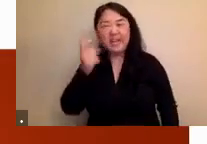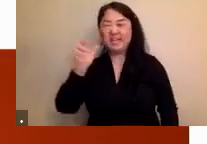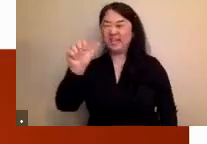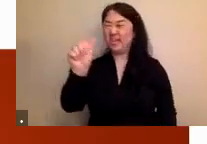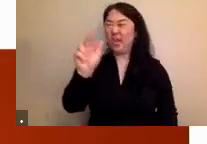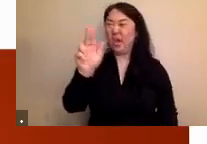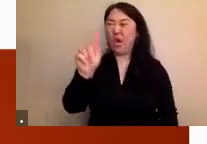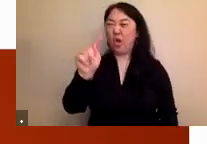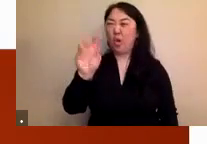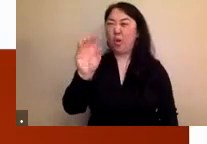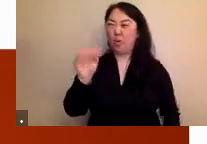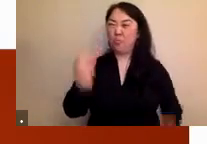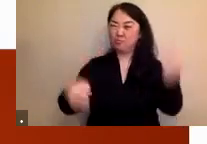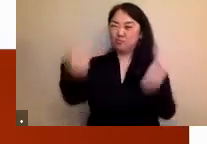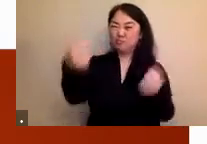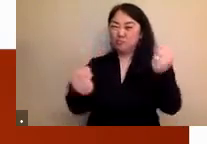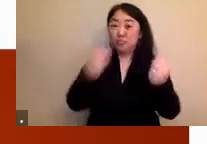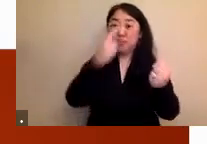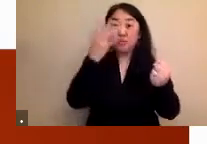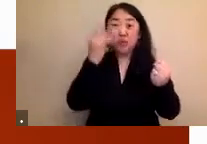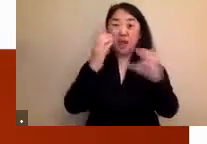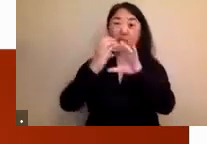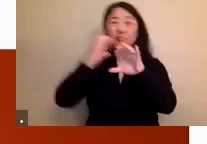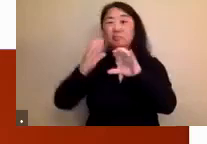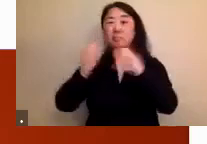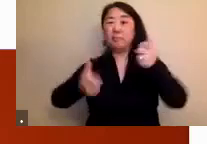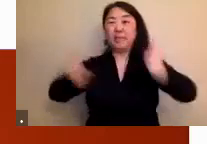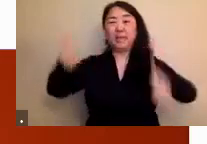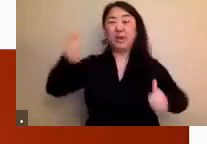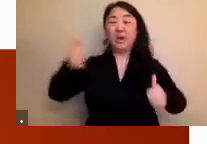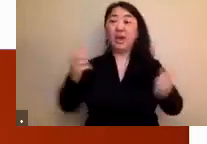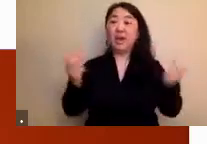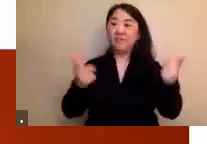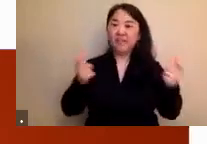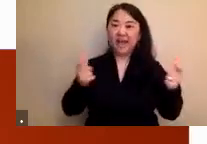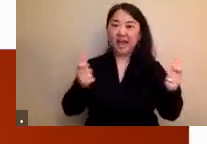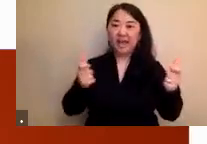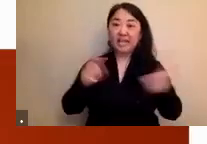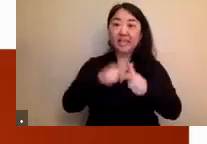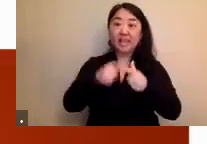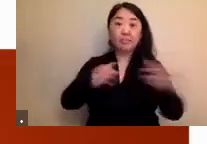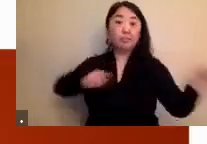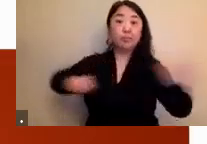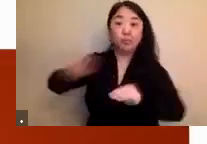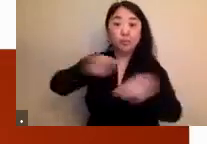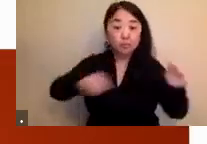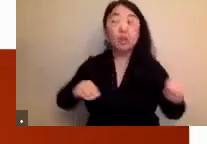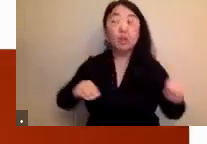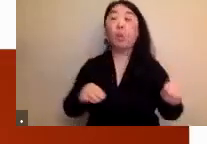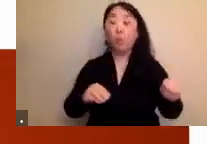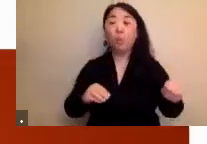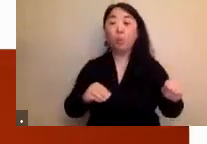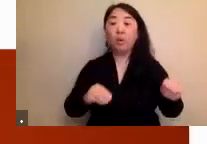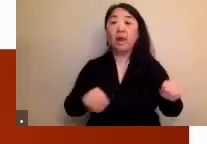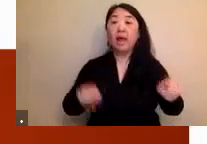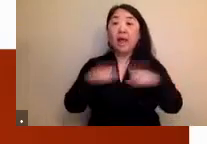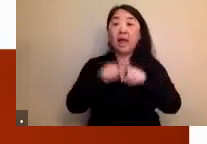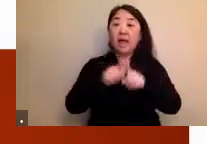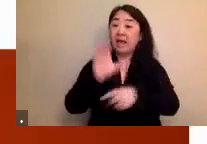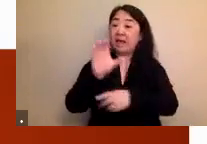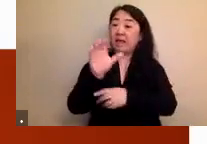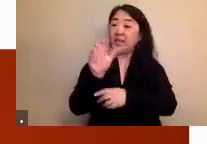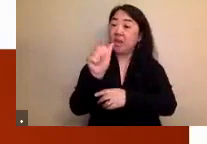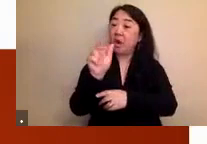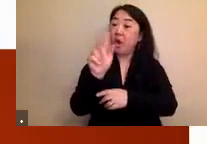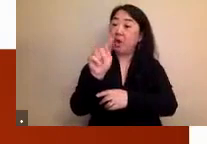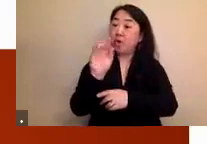because the automobile is much larger and it's much faster and it moves about. And so as automobiles become